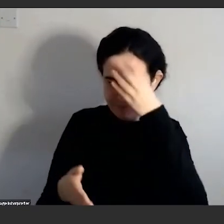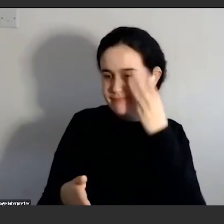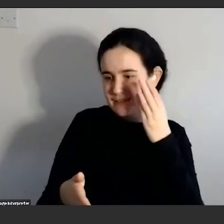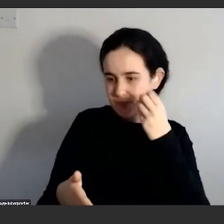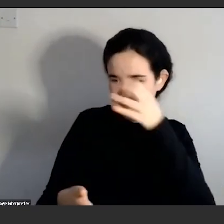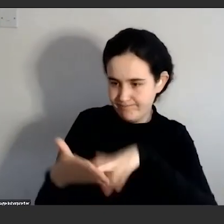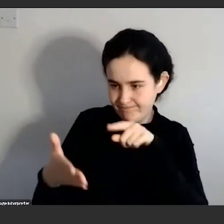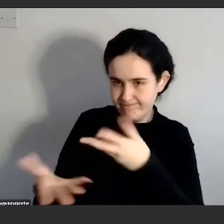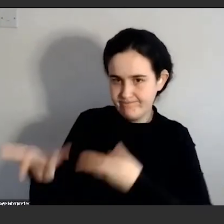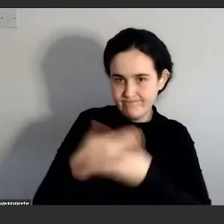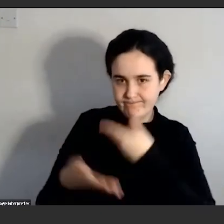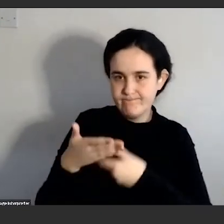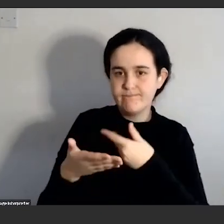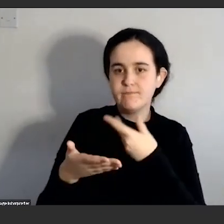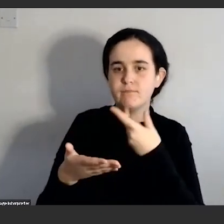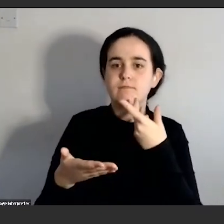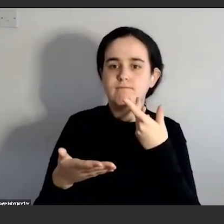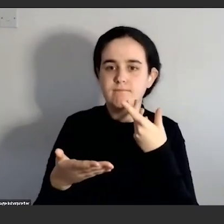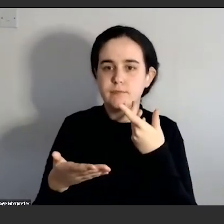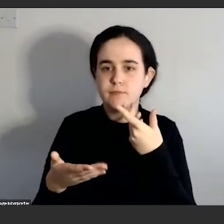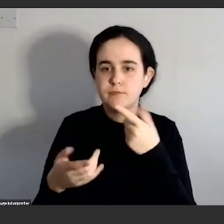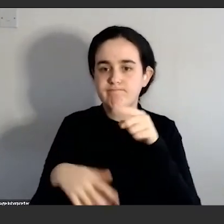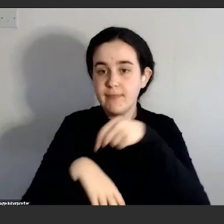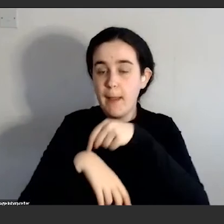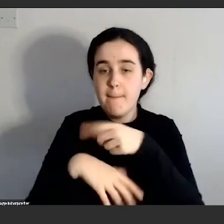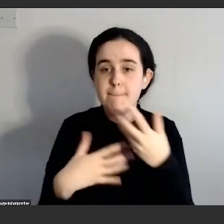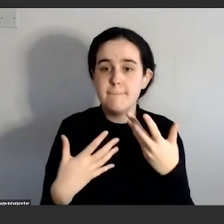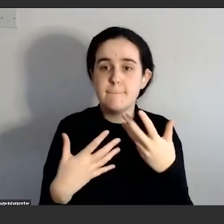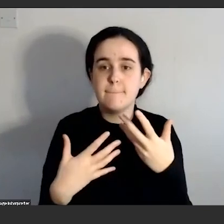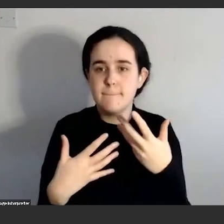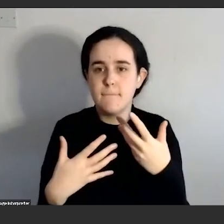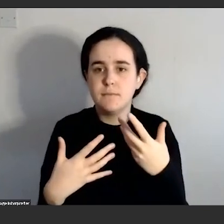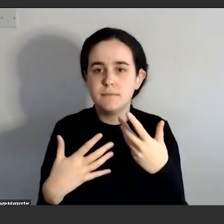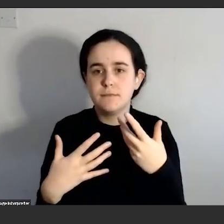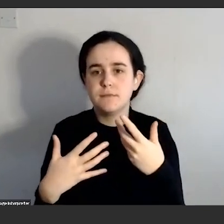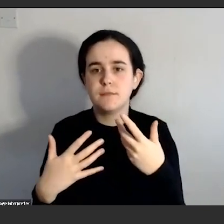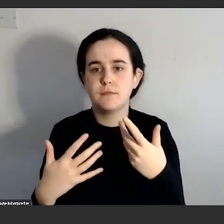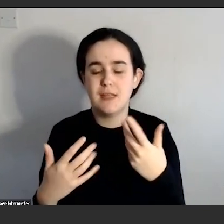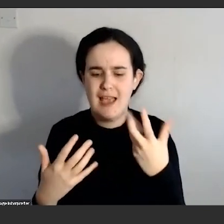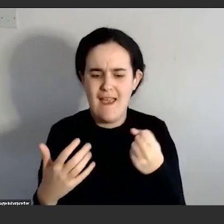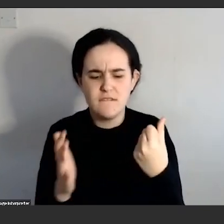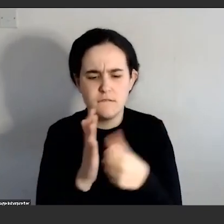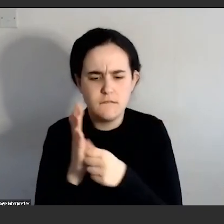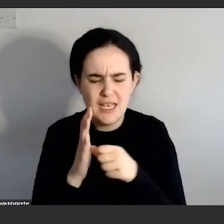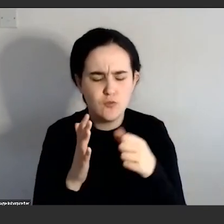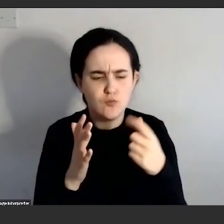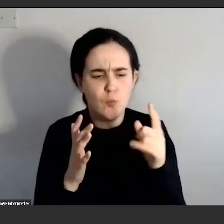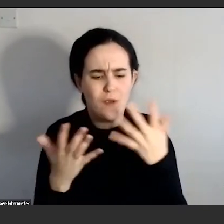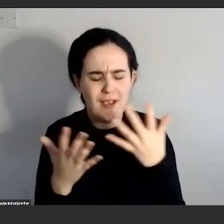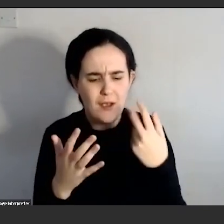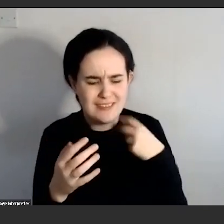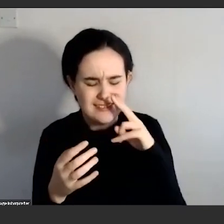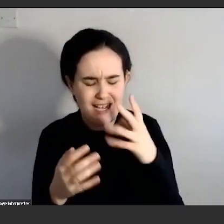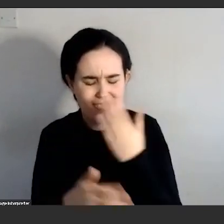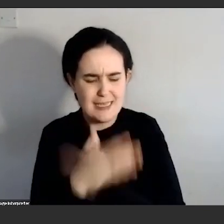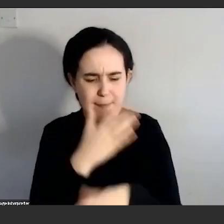children. Abu, I like that how. You're asking how a couple of times here, and I'm going to pick up on that how. Mm-hmm. Because if you are a